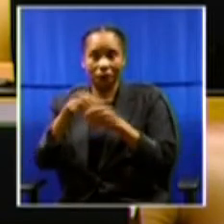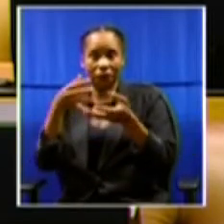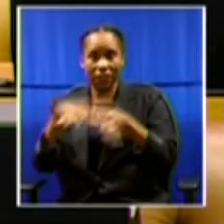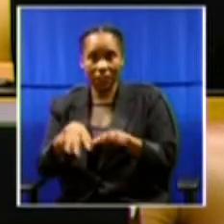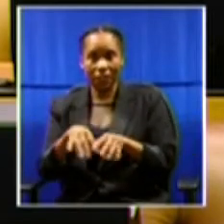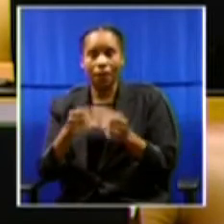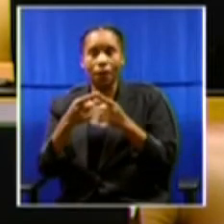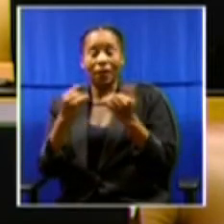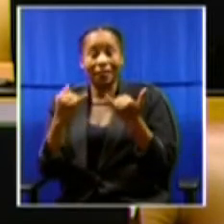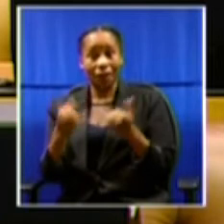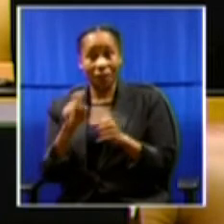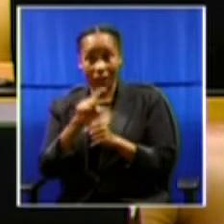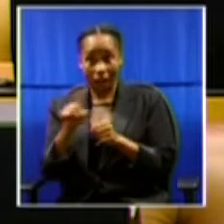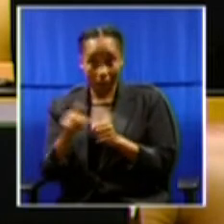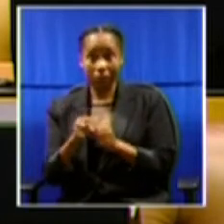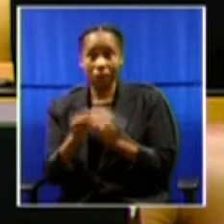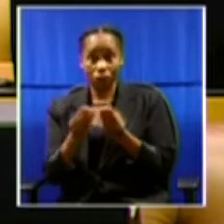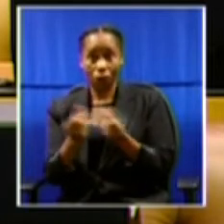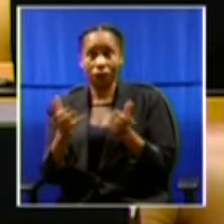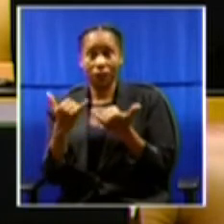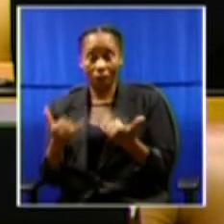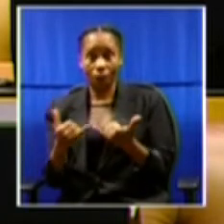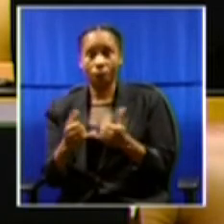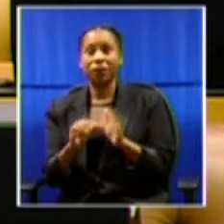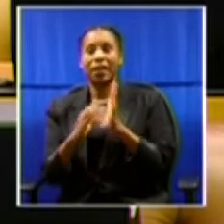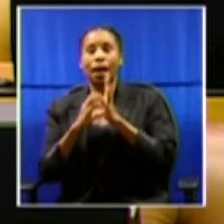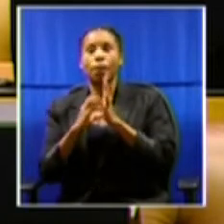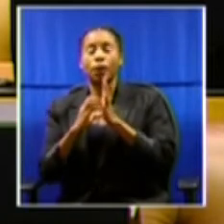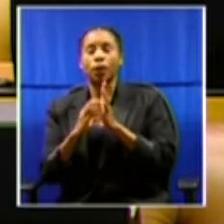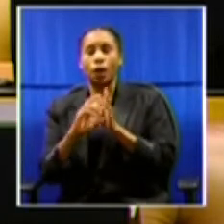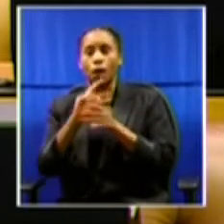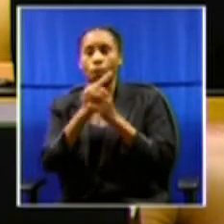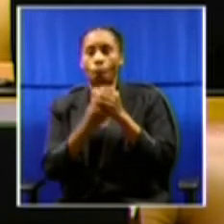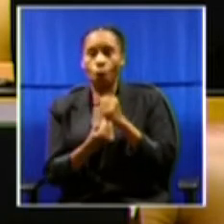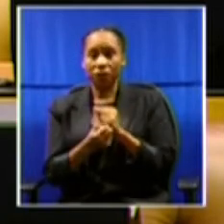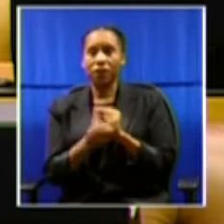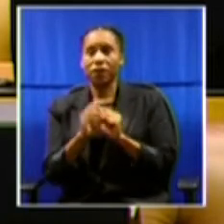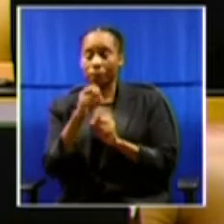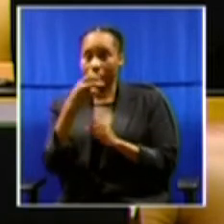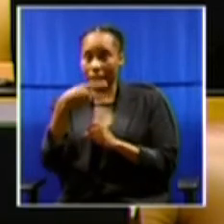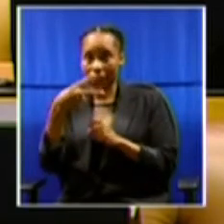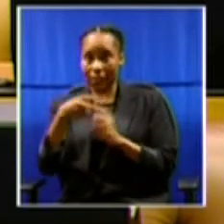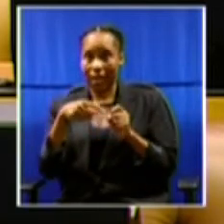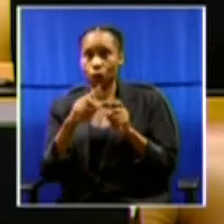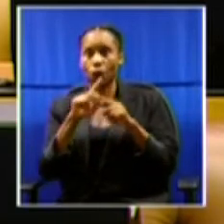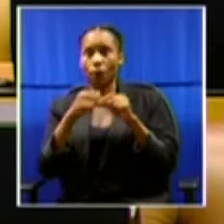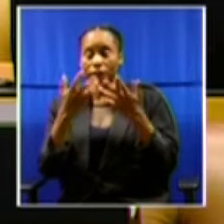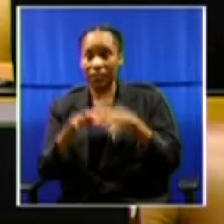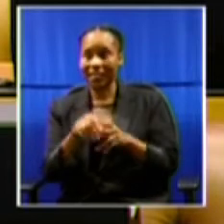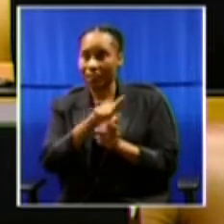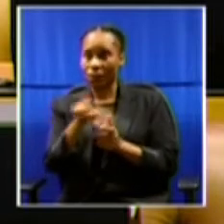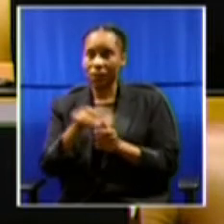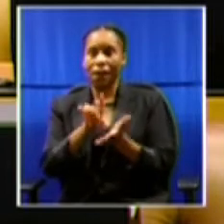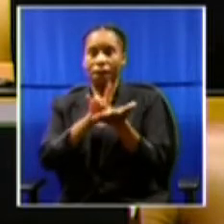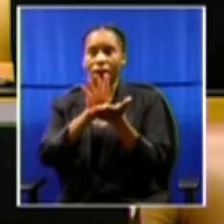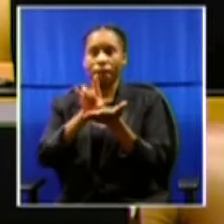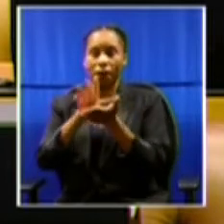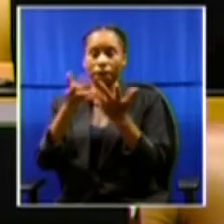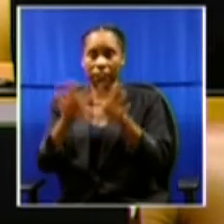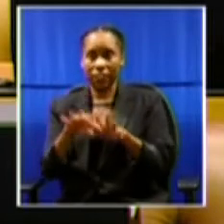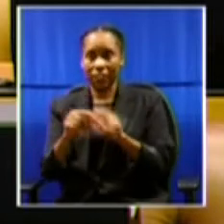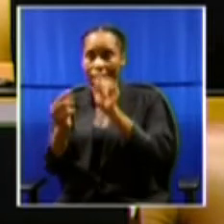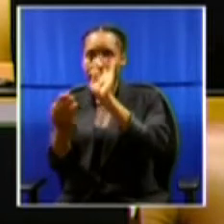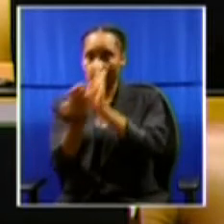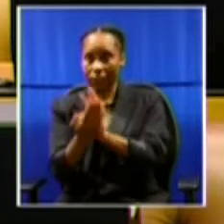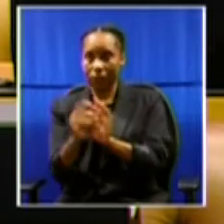has been addressed. For instance, both generals I'm talking about have been fired, and they are facing